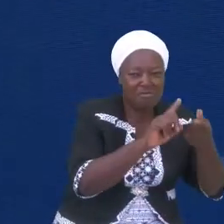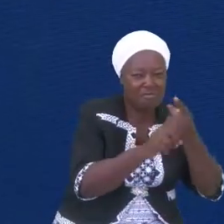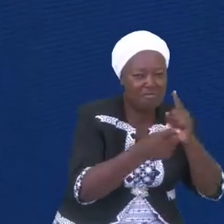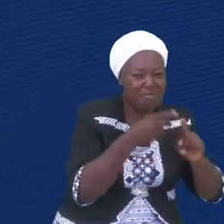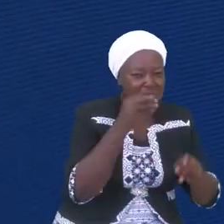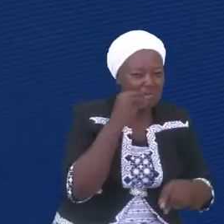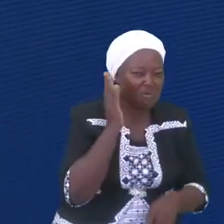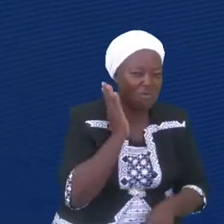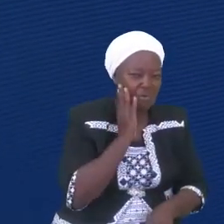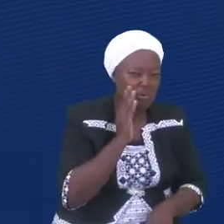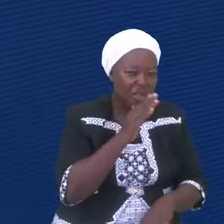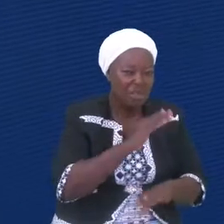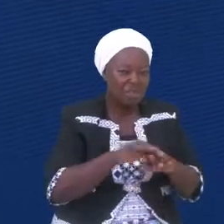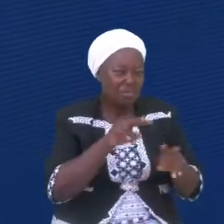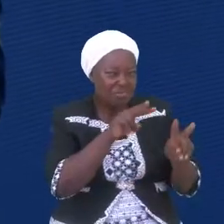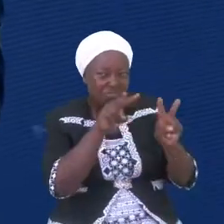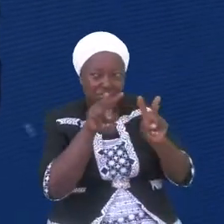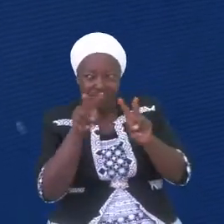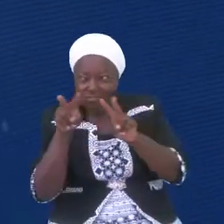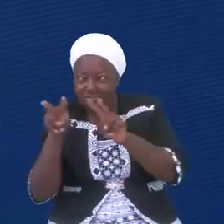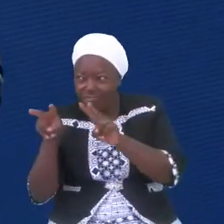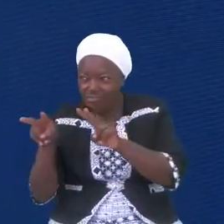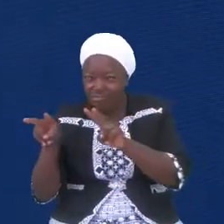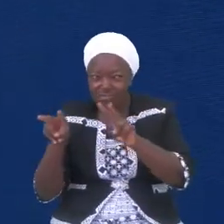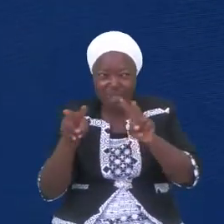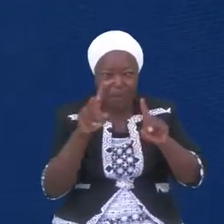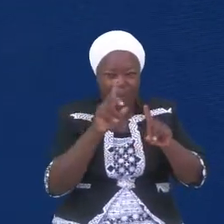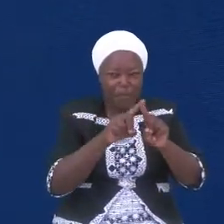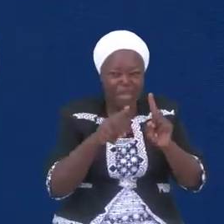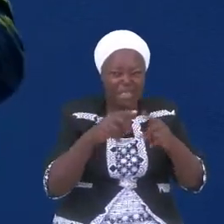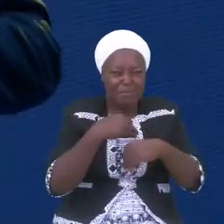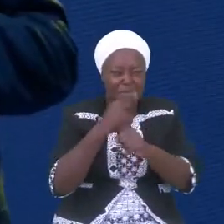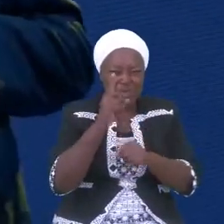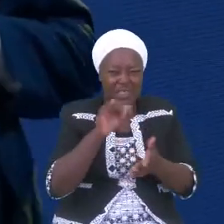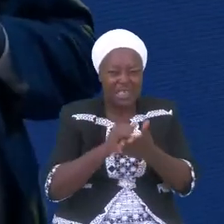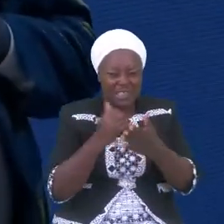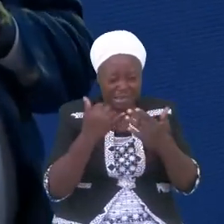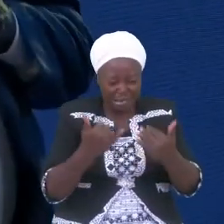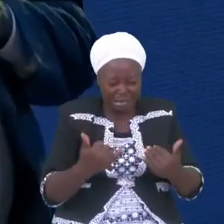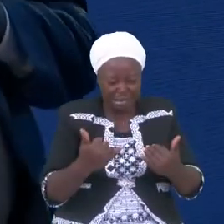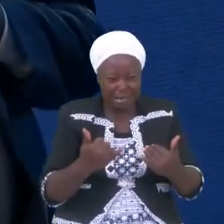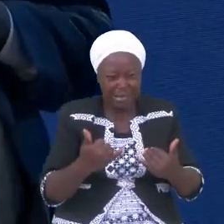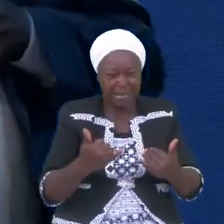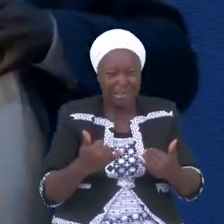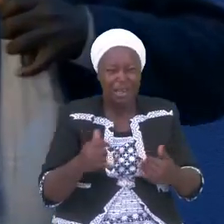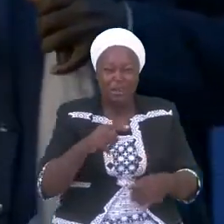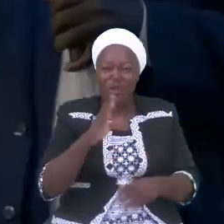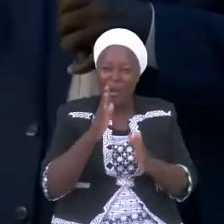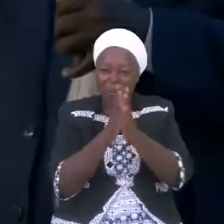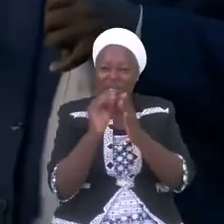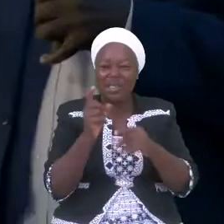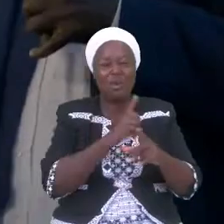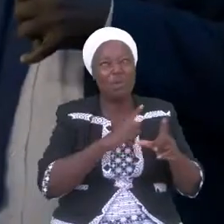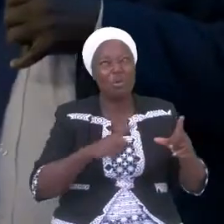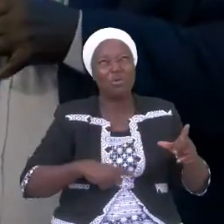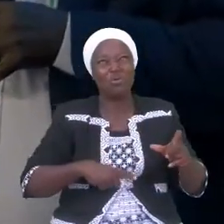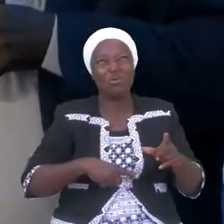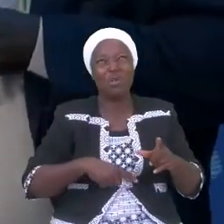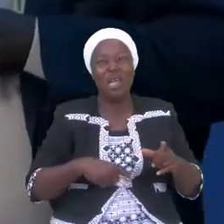heaven. That tonight, Lord, let it be my night. Tonight, Lord, let it be my